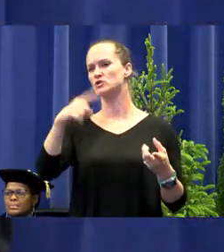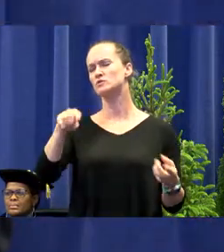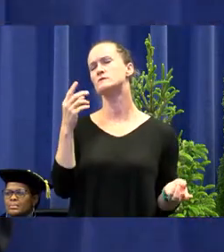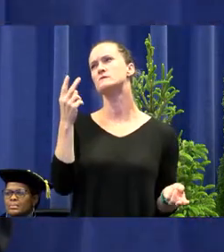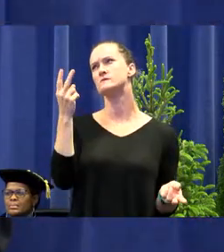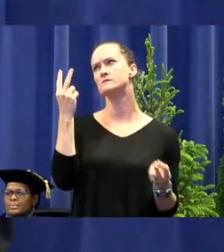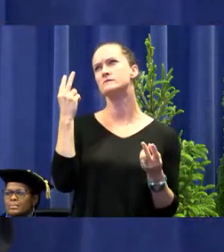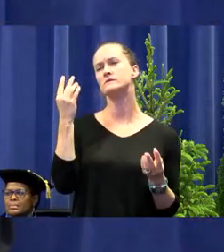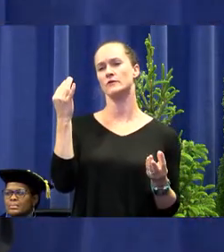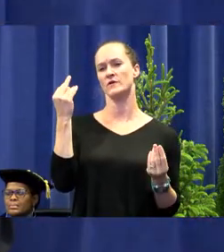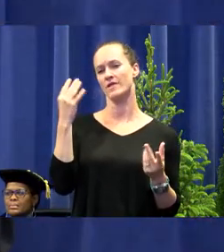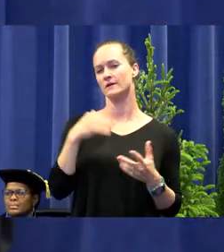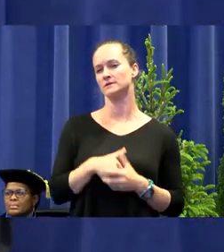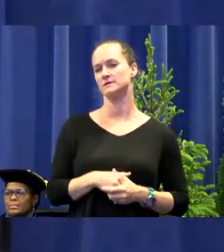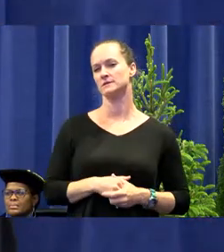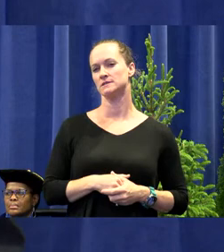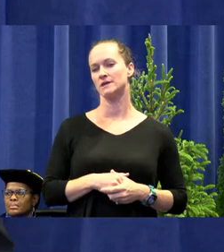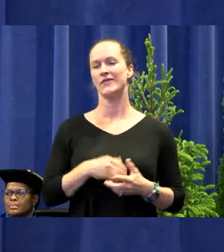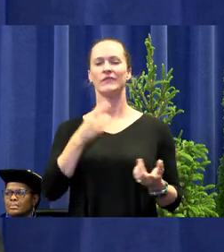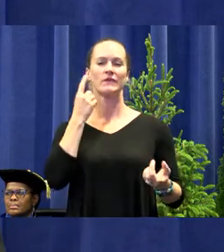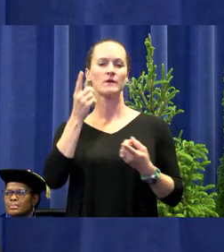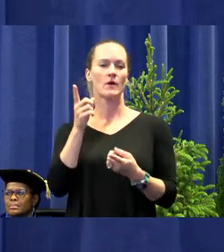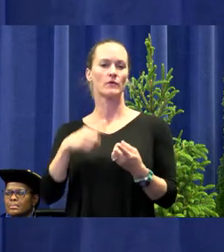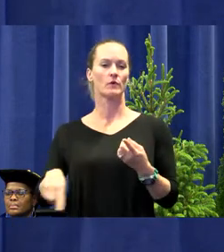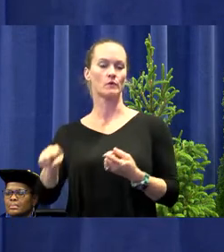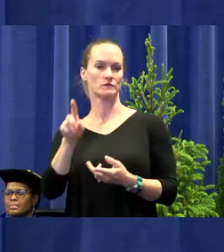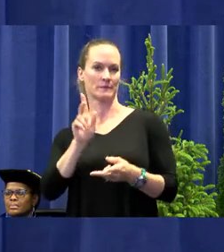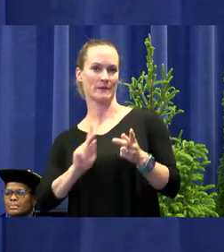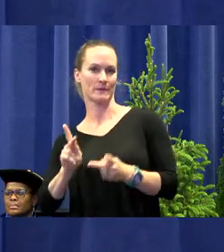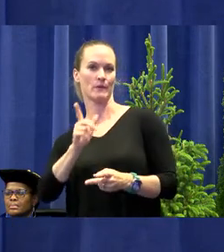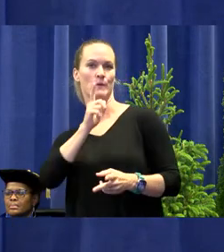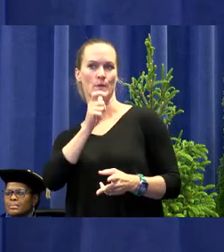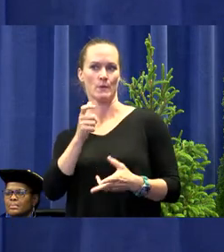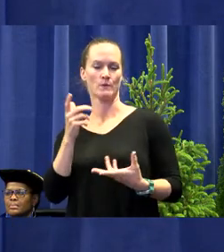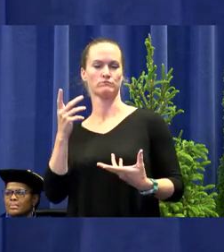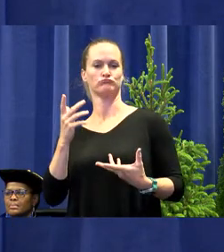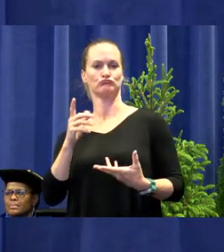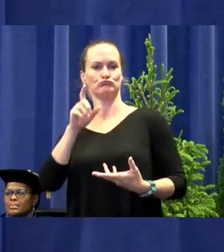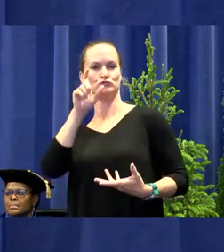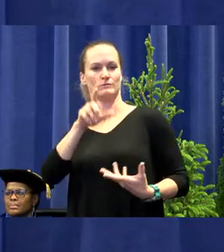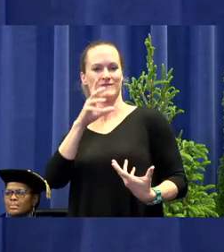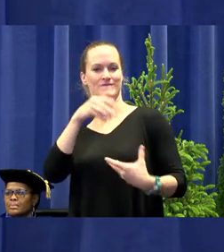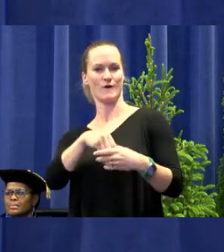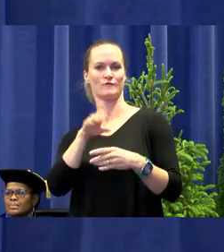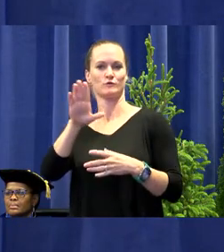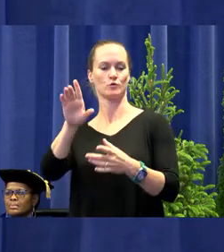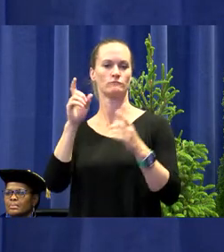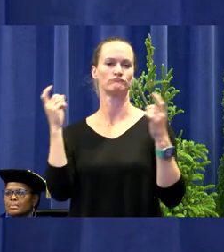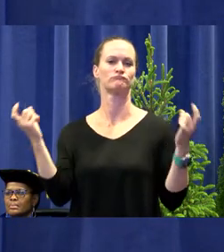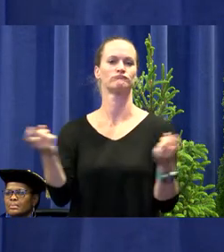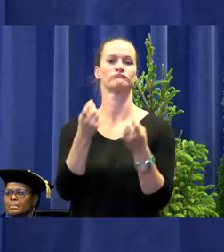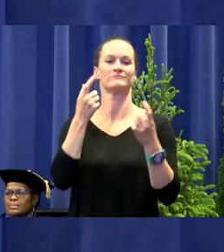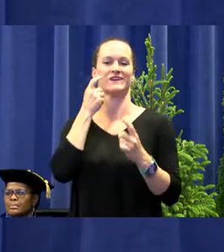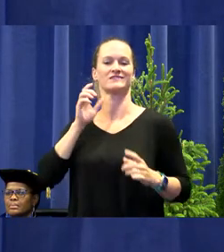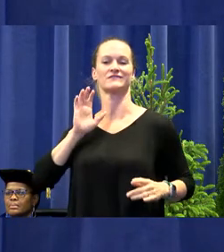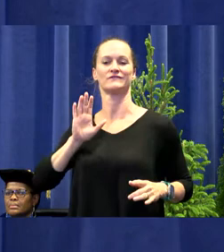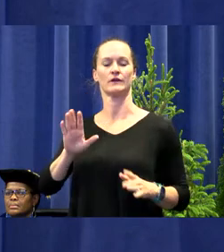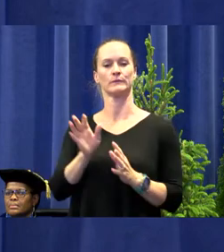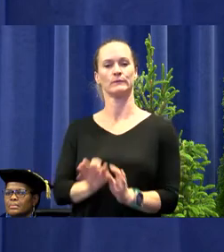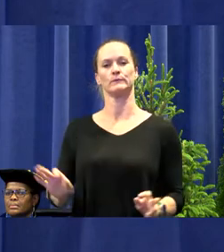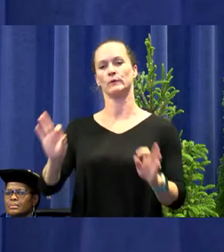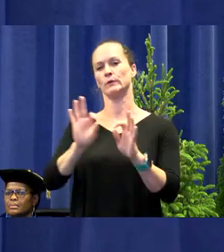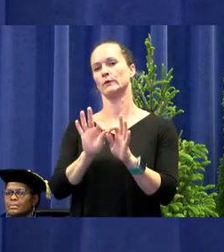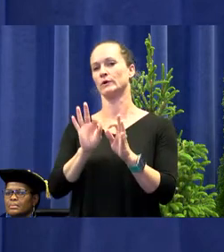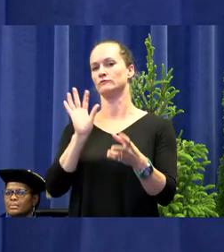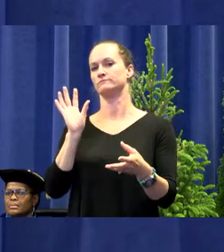reflect, to think about the people who deserve a share of this accomplishment because of their roles at the critical junctures in your